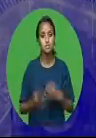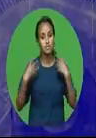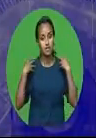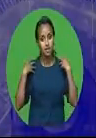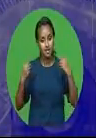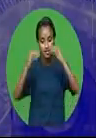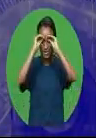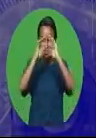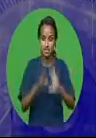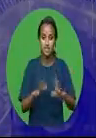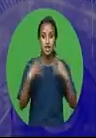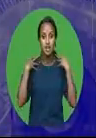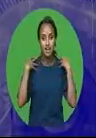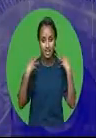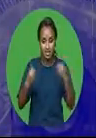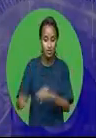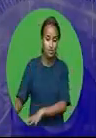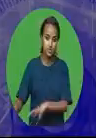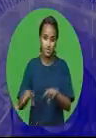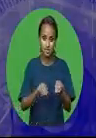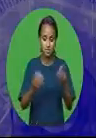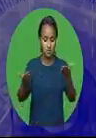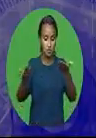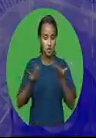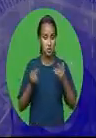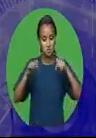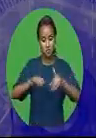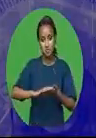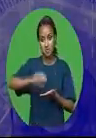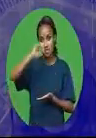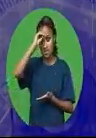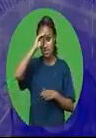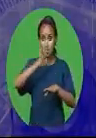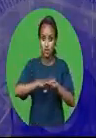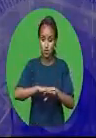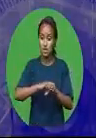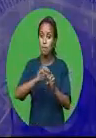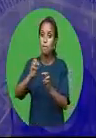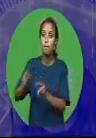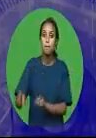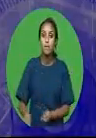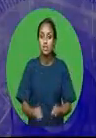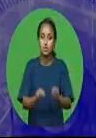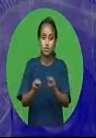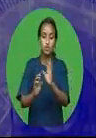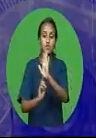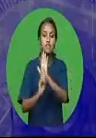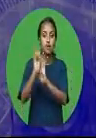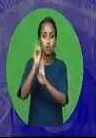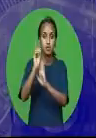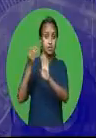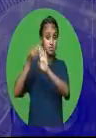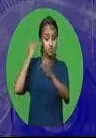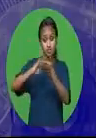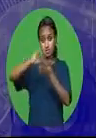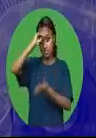Hello teacher, hello students, welcome to today's lesson on the method of development. In our